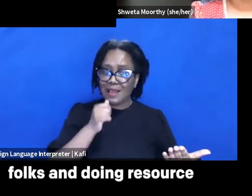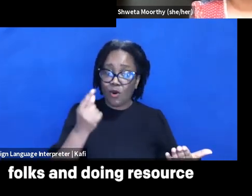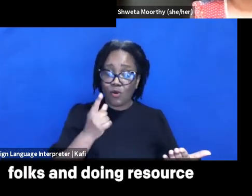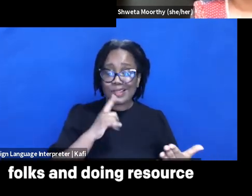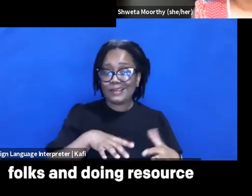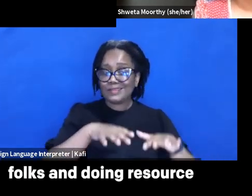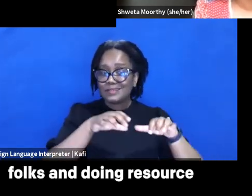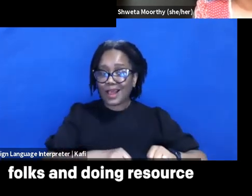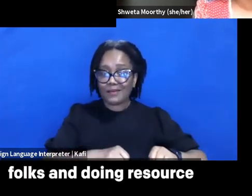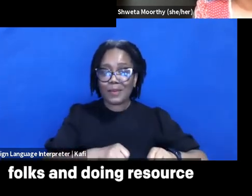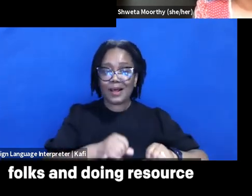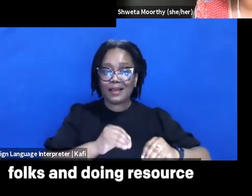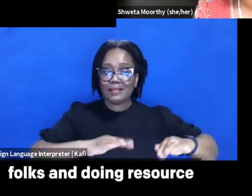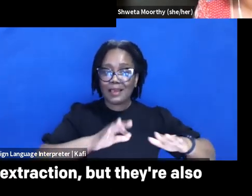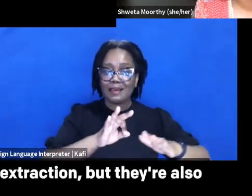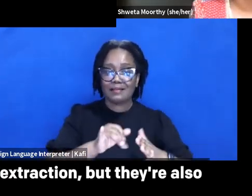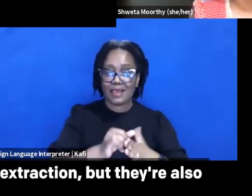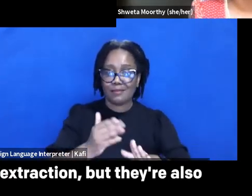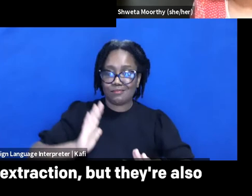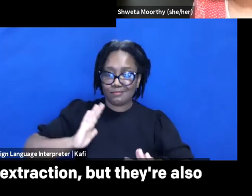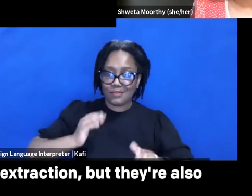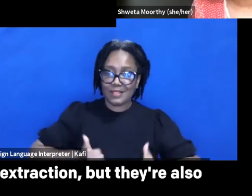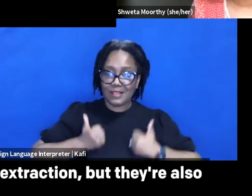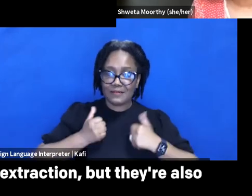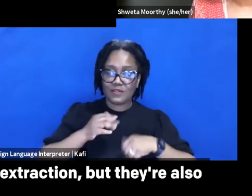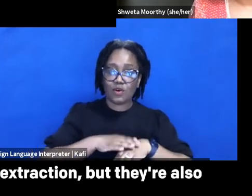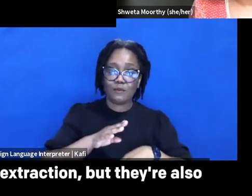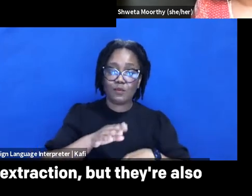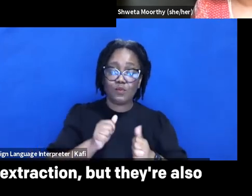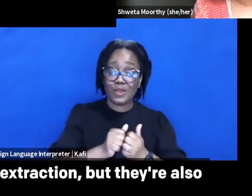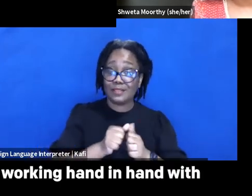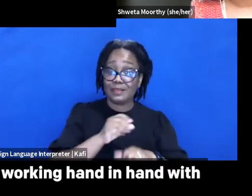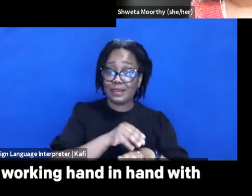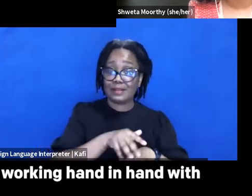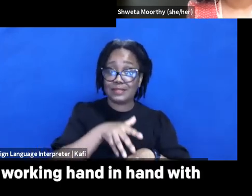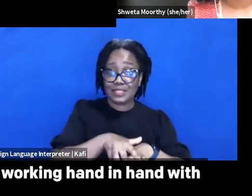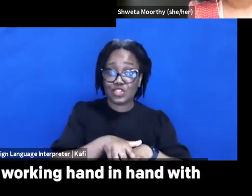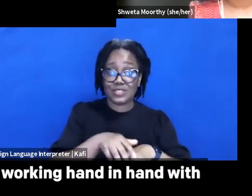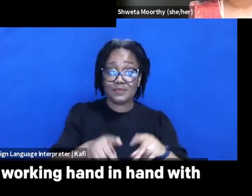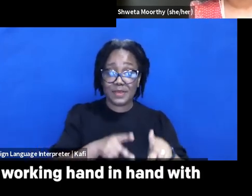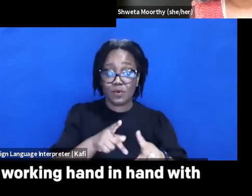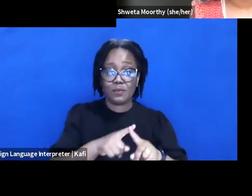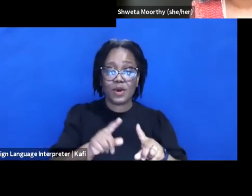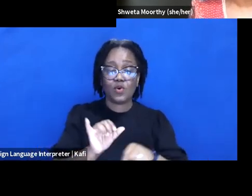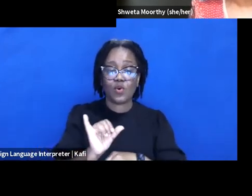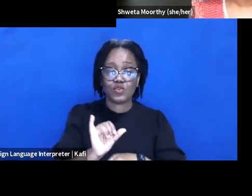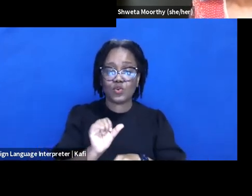and doing resource extraction, but they're also working hand in hand